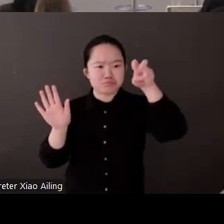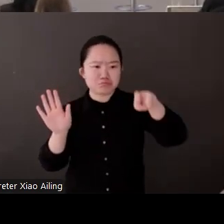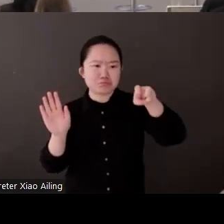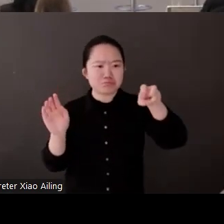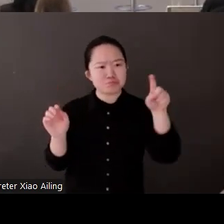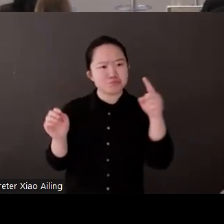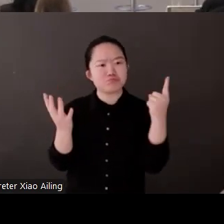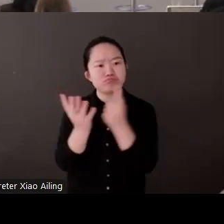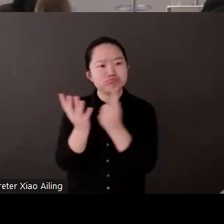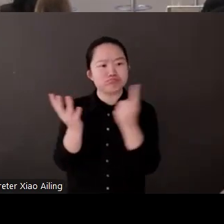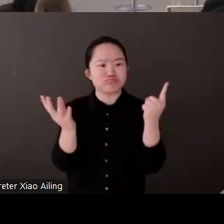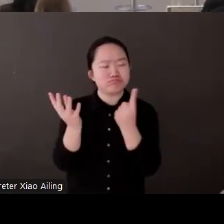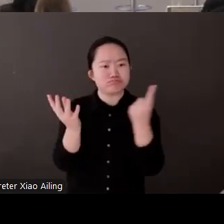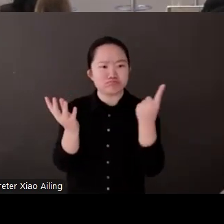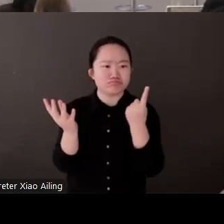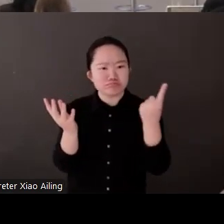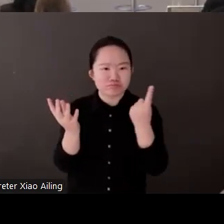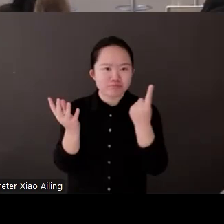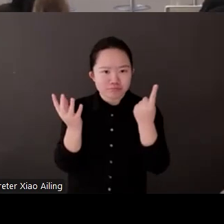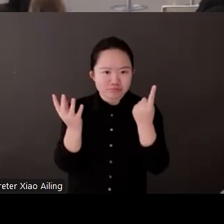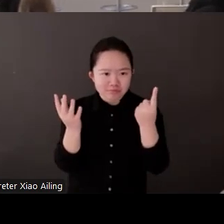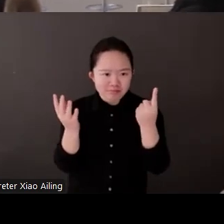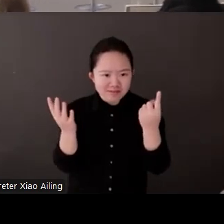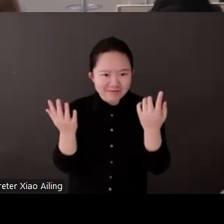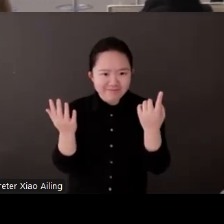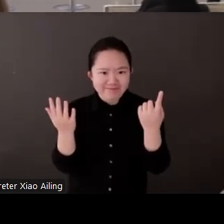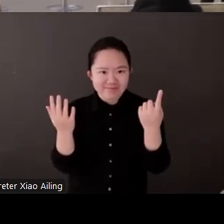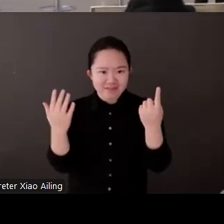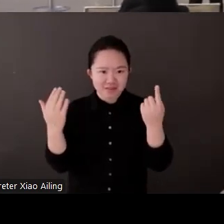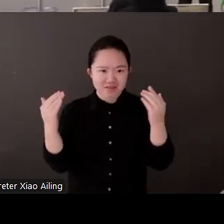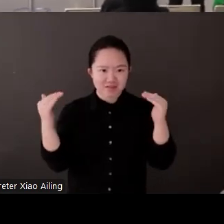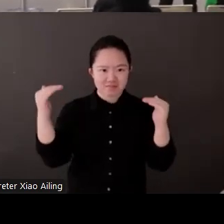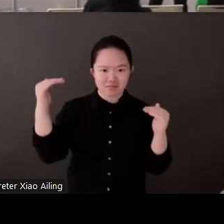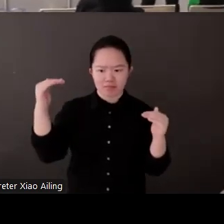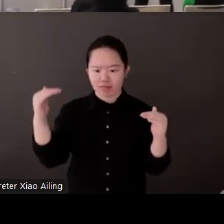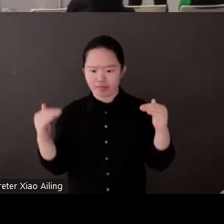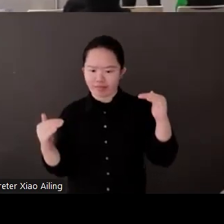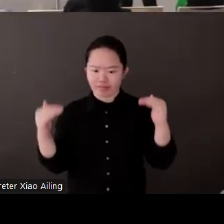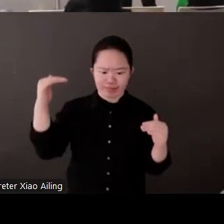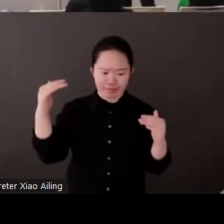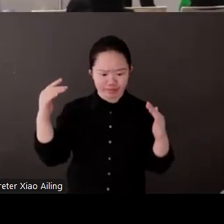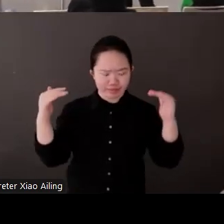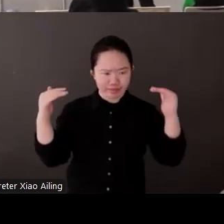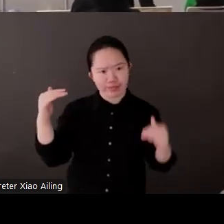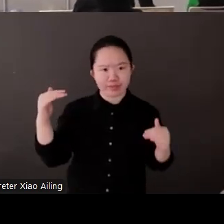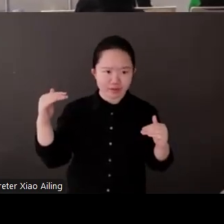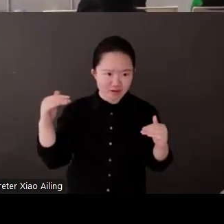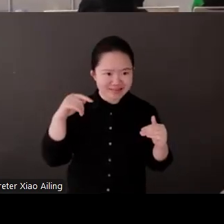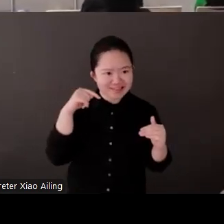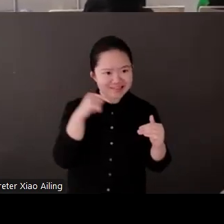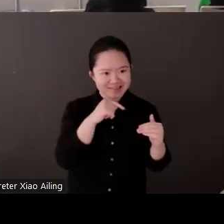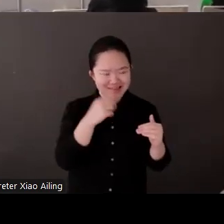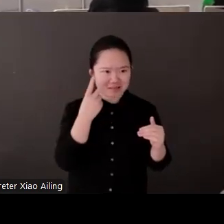bird. And it's kind of how a lot of accessibility experts feel, because we are maybe the only one in a